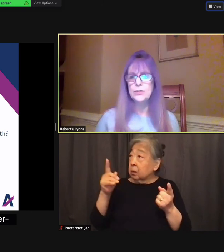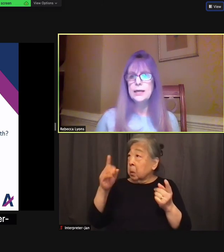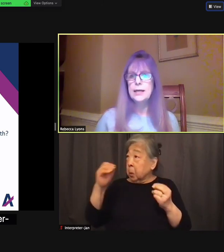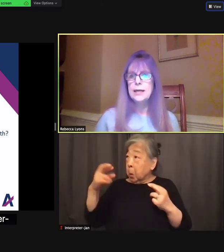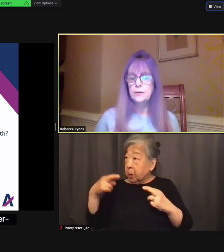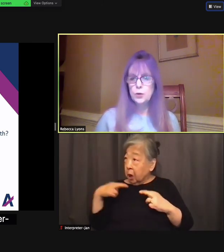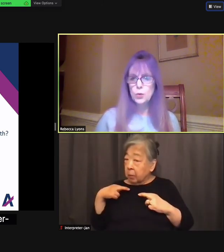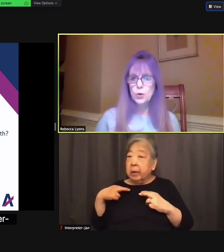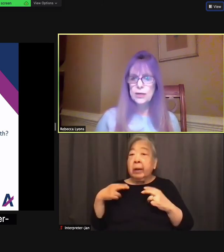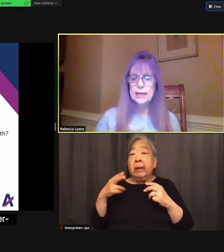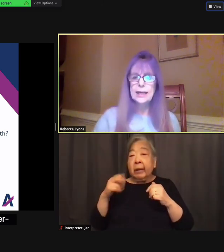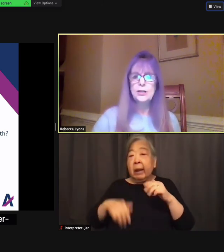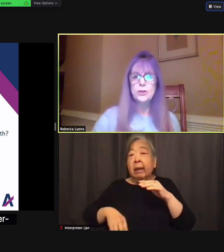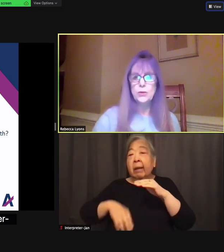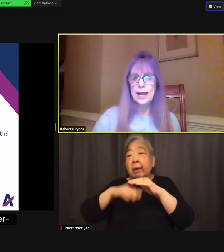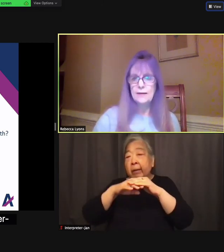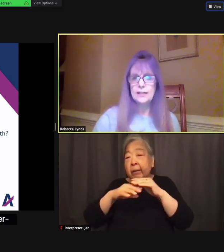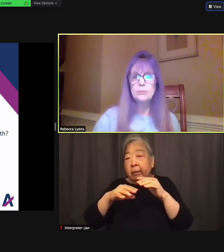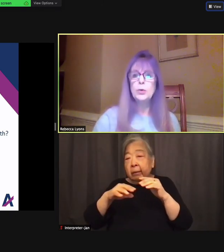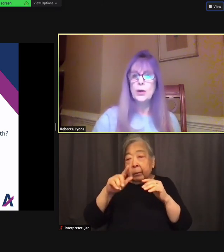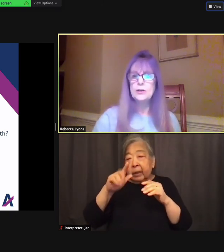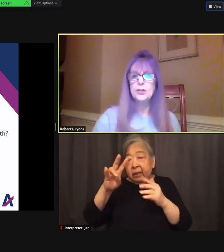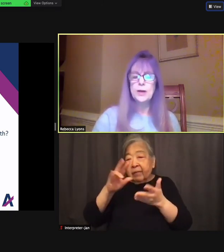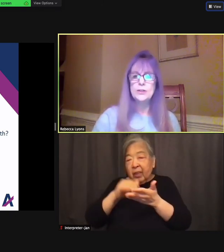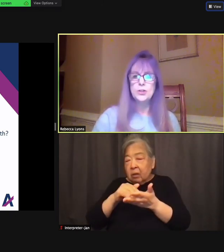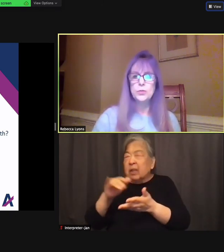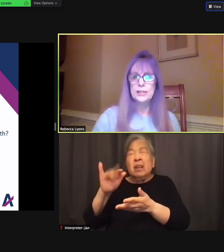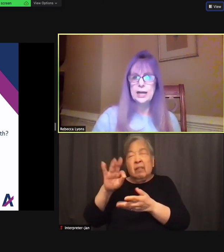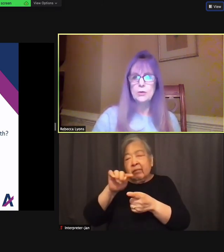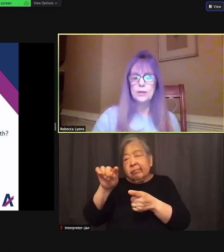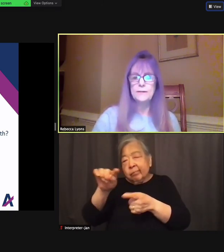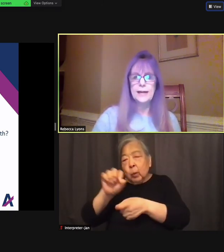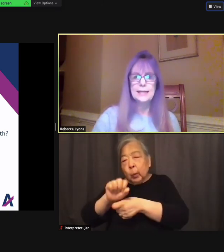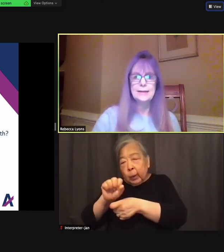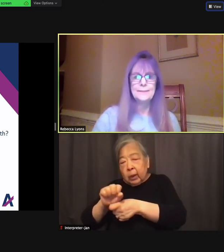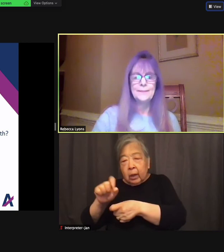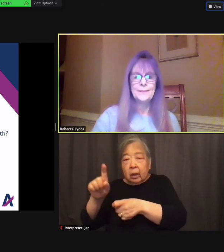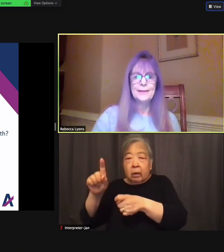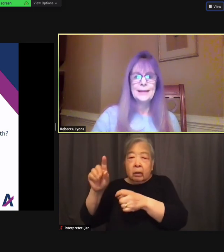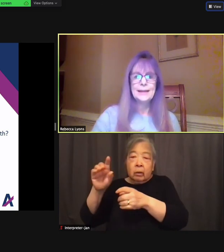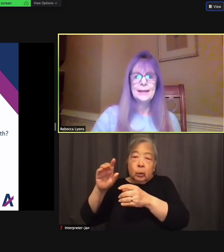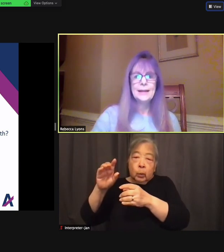$27,490 if you're working and you don't have an employer-sponsored retirement fund.